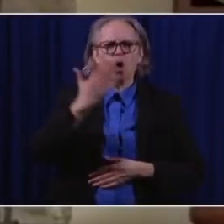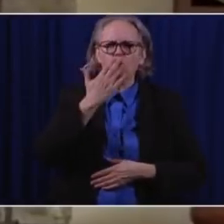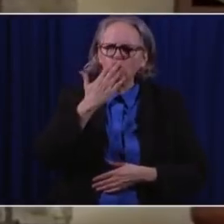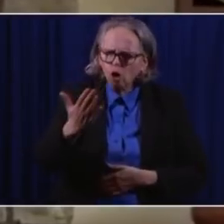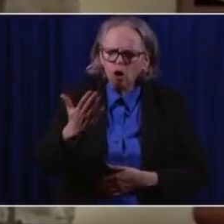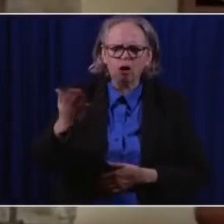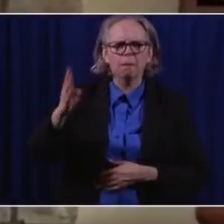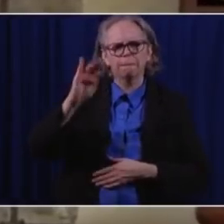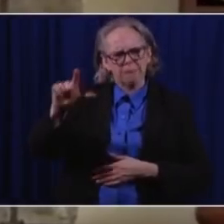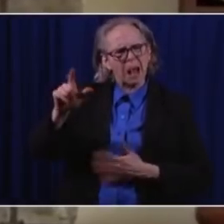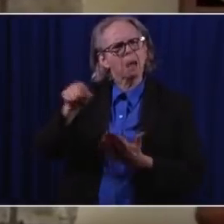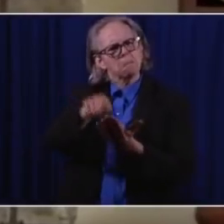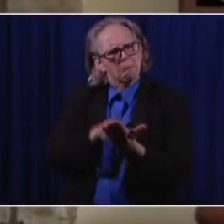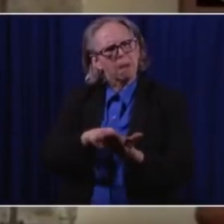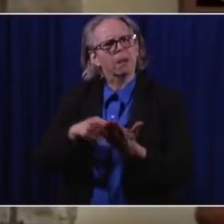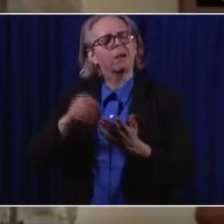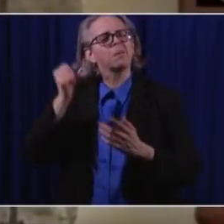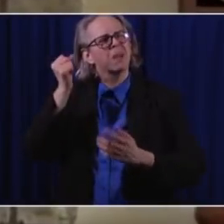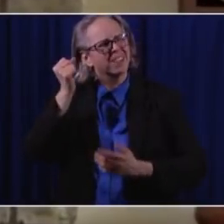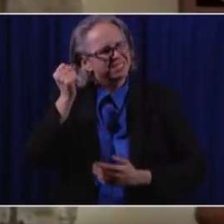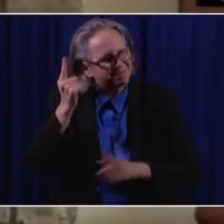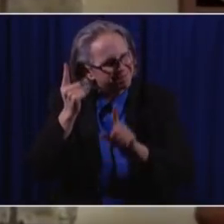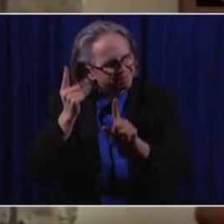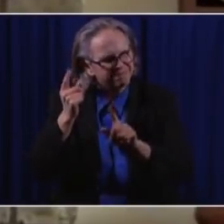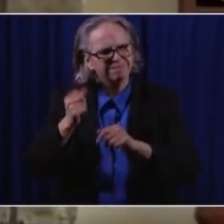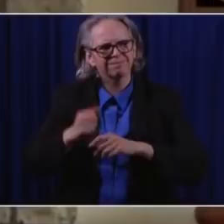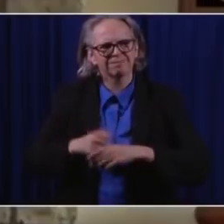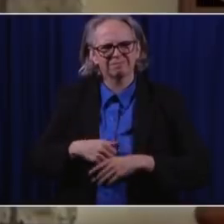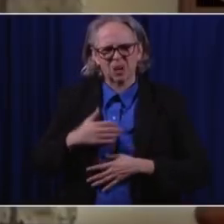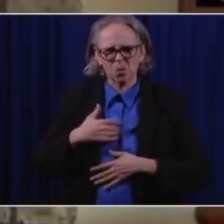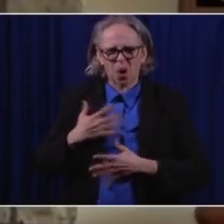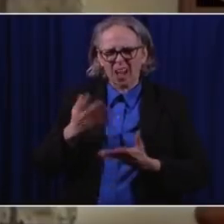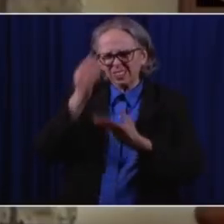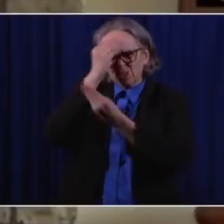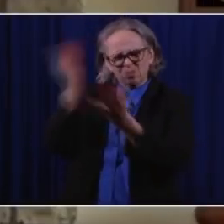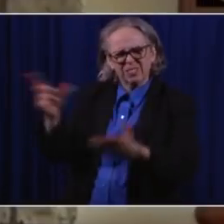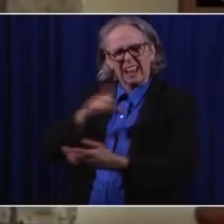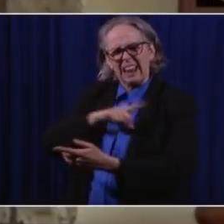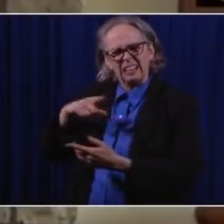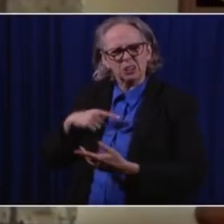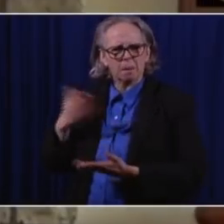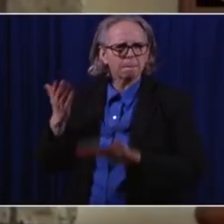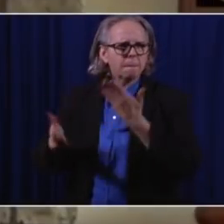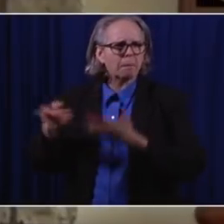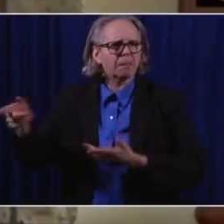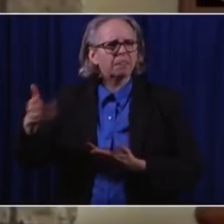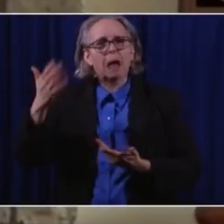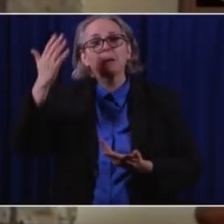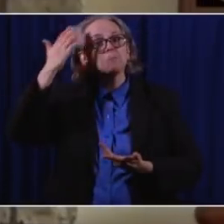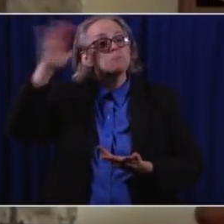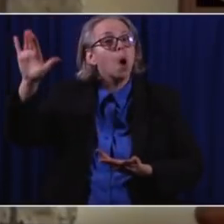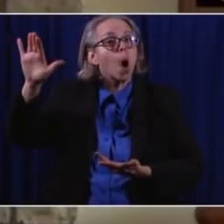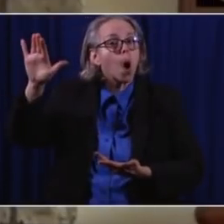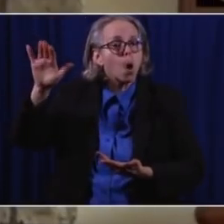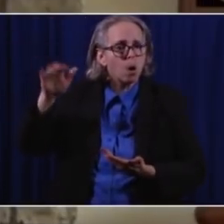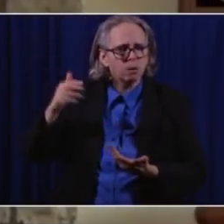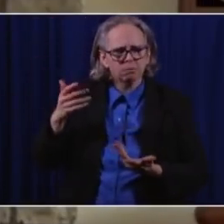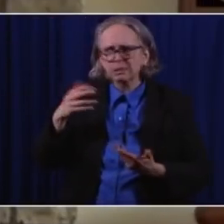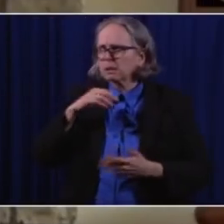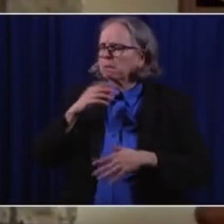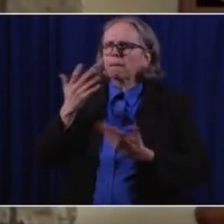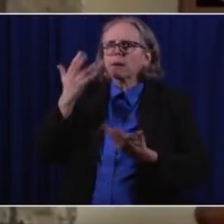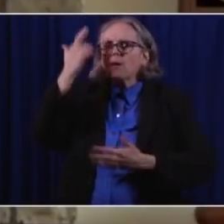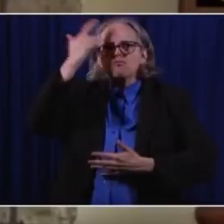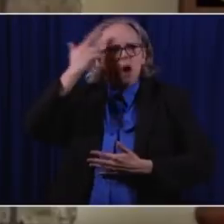the legislators don't know, have not looked at, and things that I think are very, very